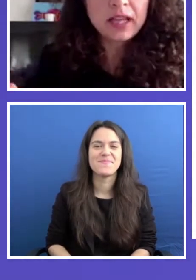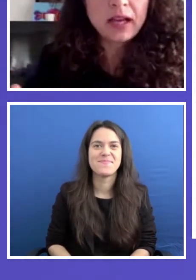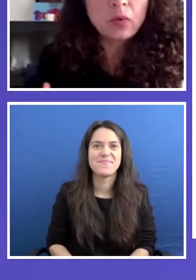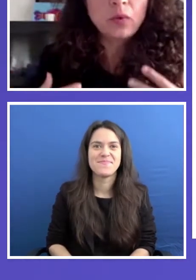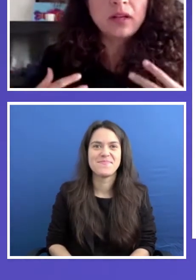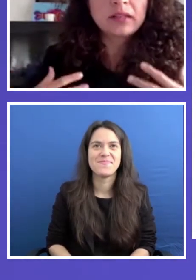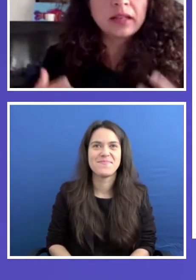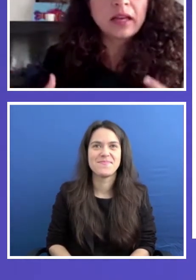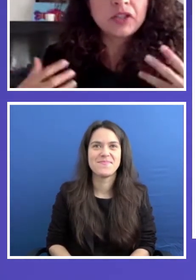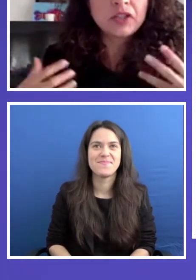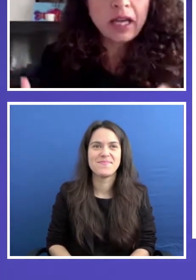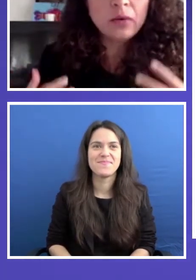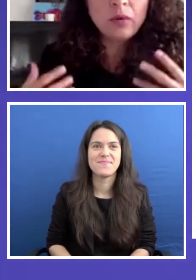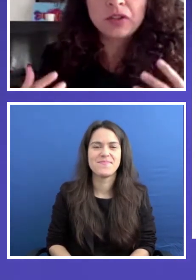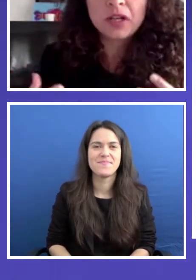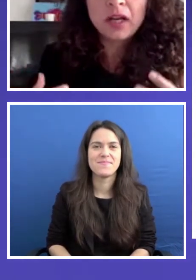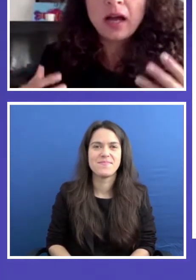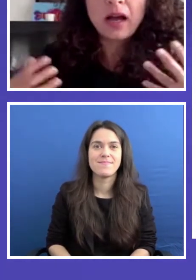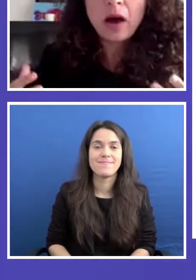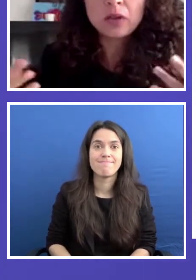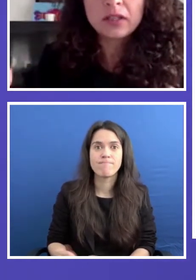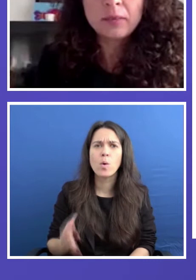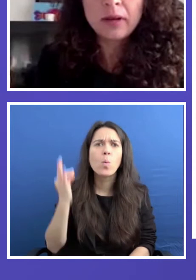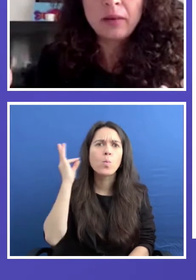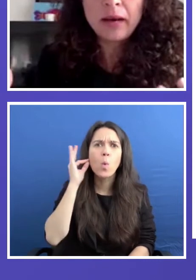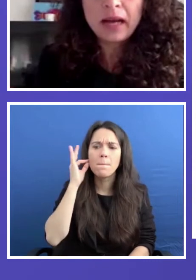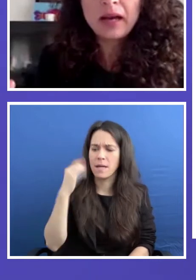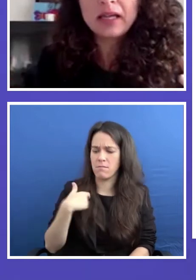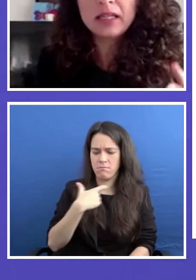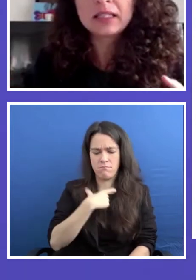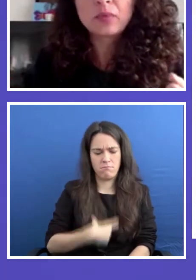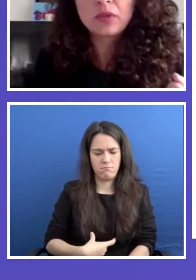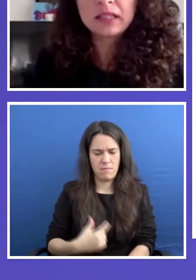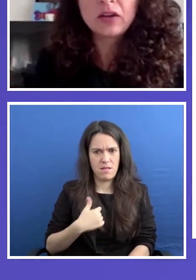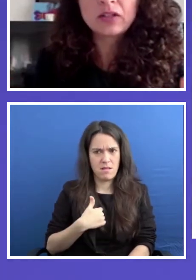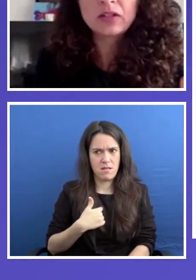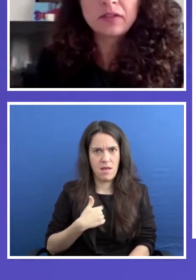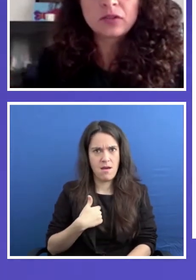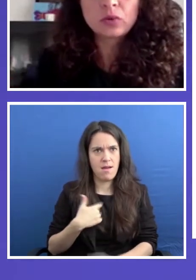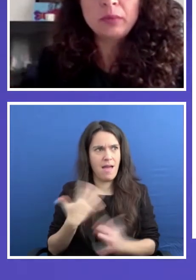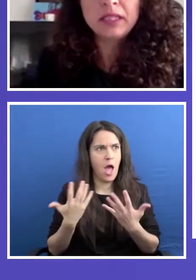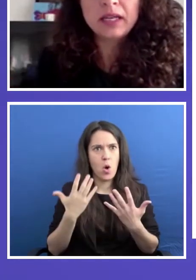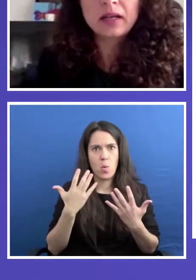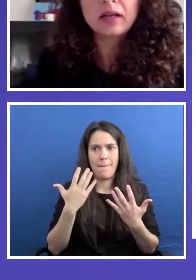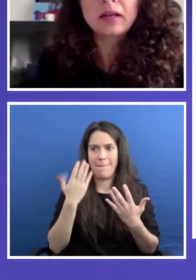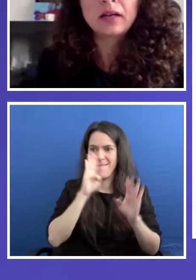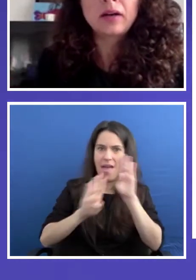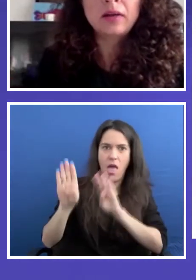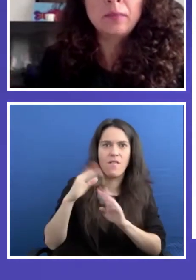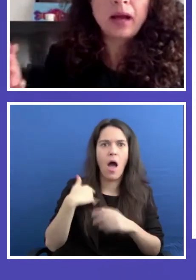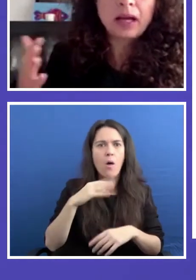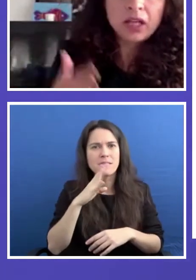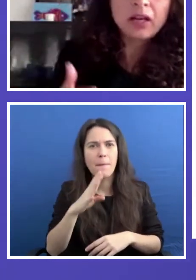themselves change in the way they portray themselves, the way they speak, and how they